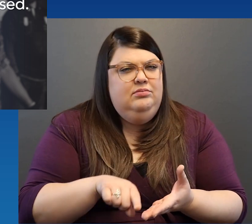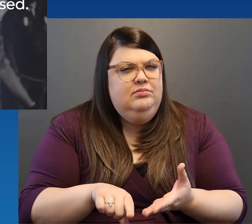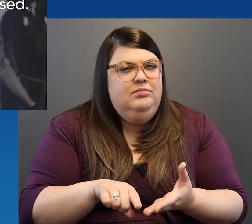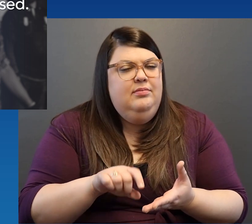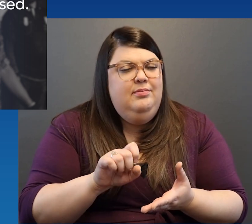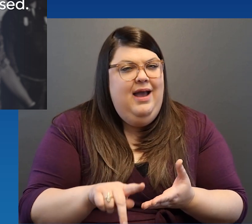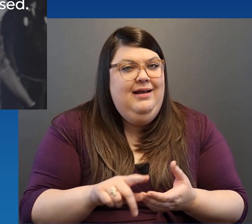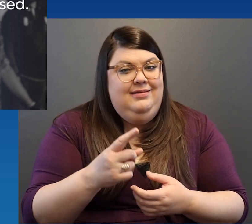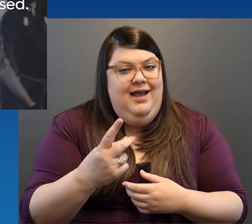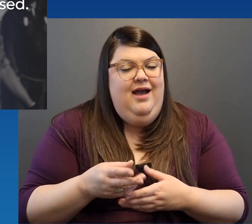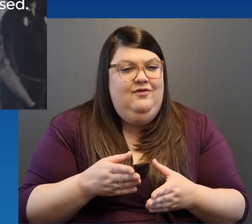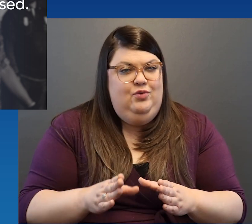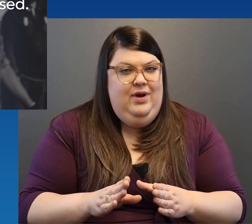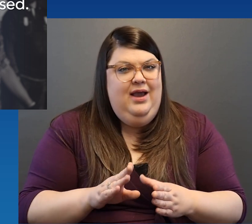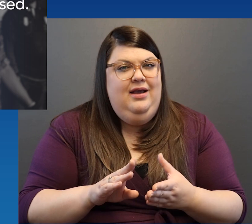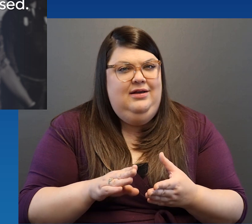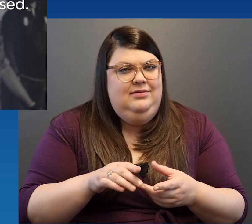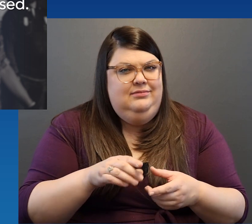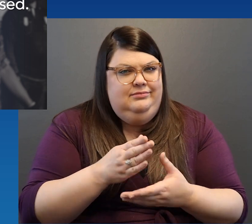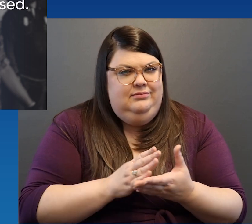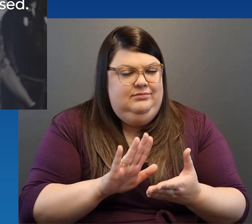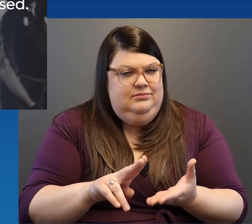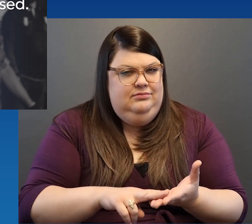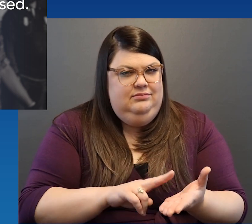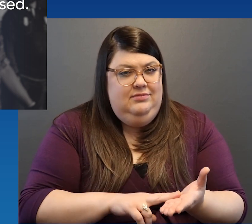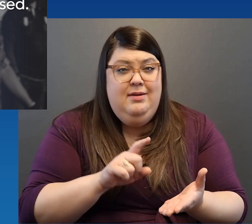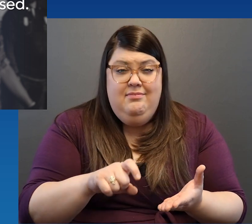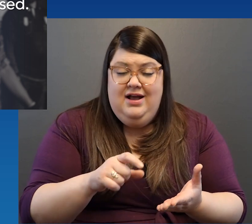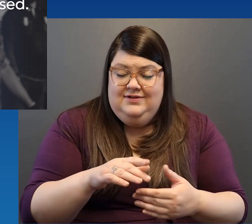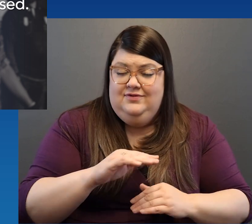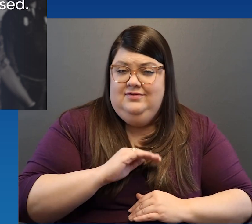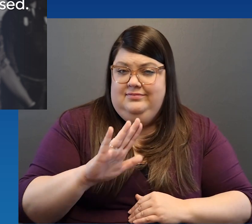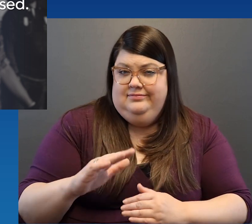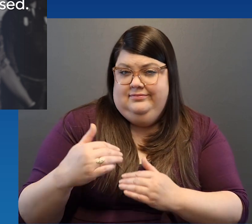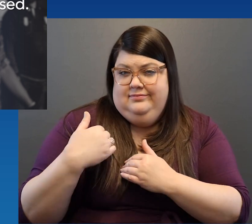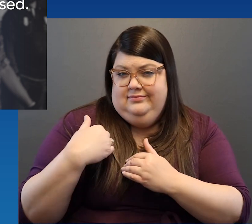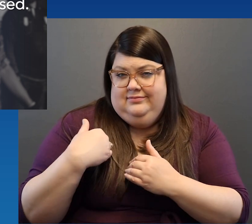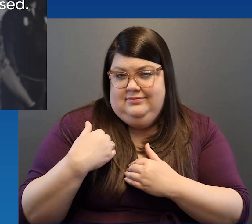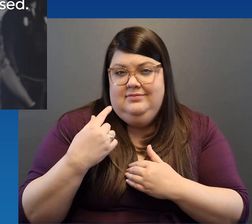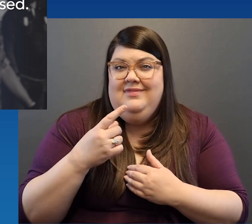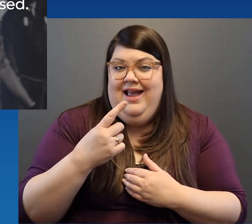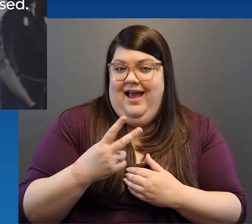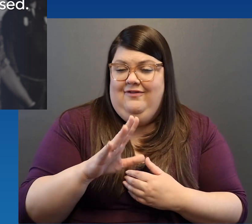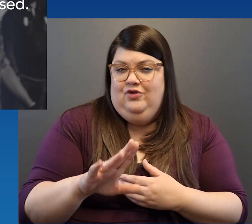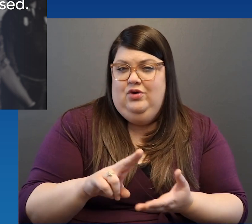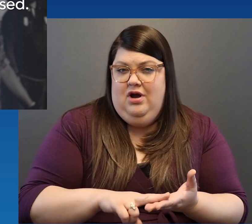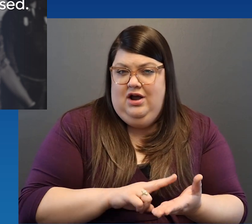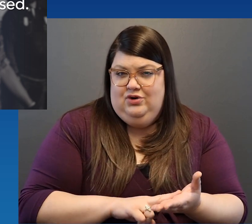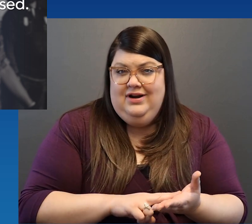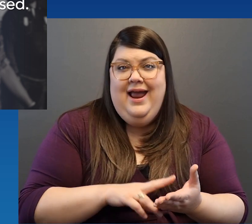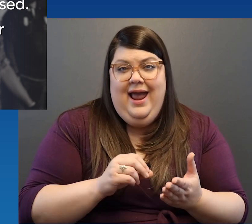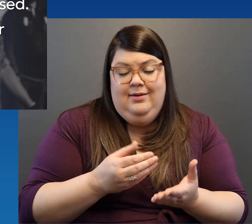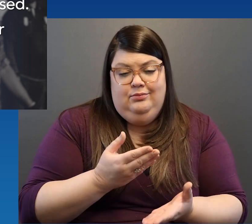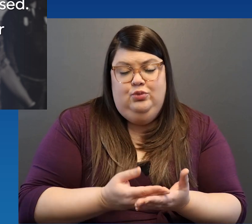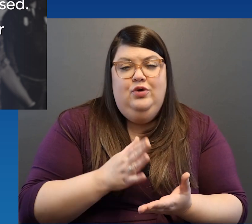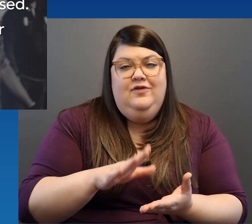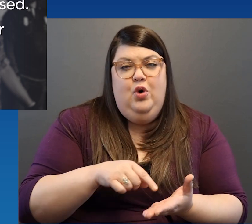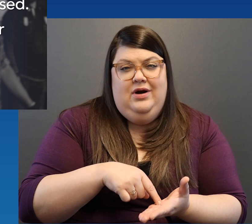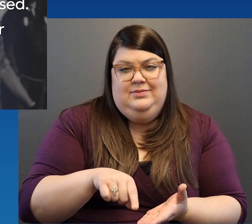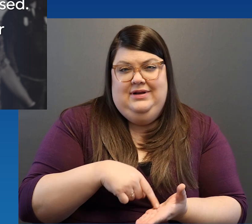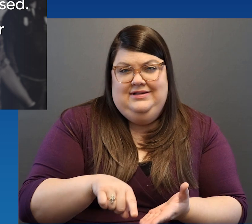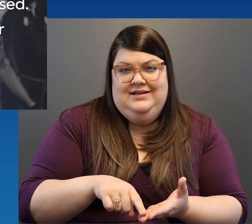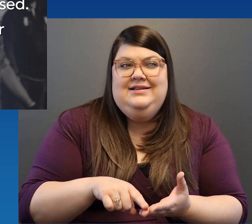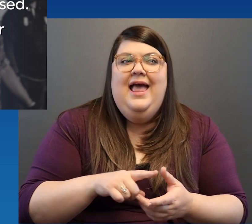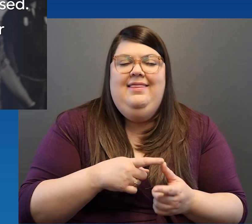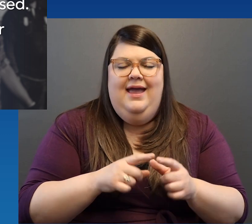You must complete your obligation, which is 1/2 of your contract, and provide proof of expenses in order to be reimbursed.